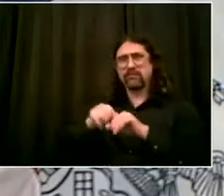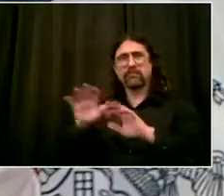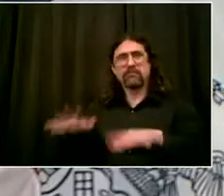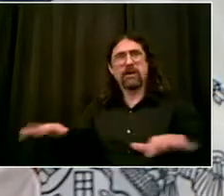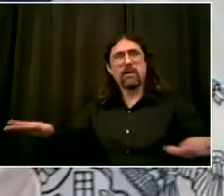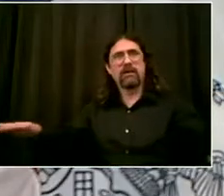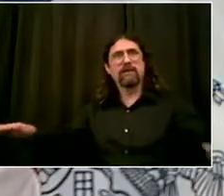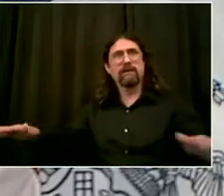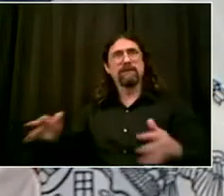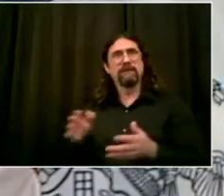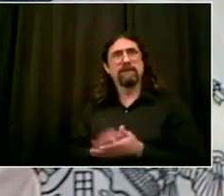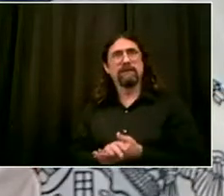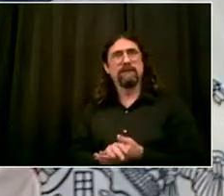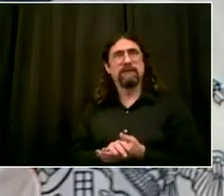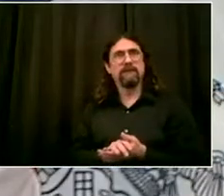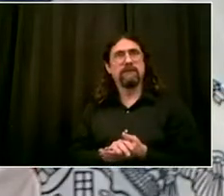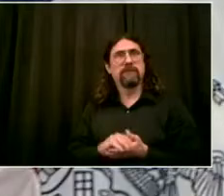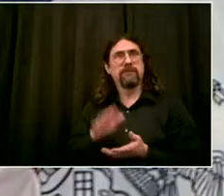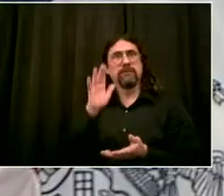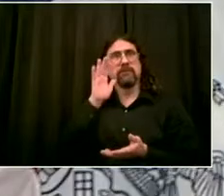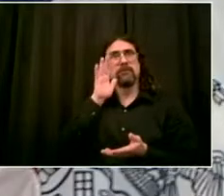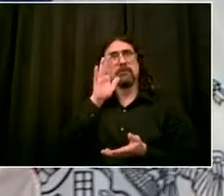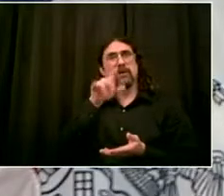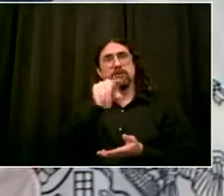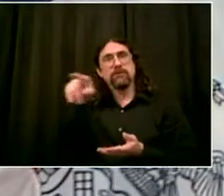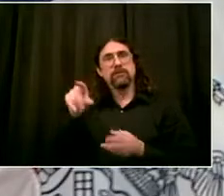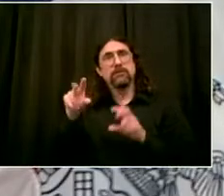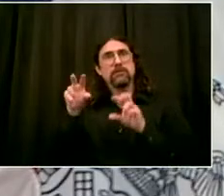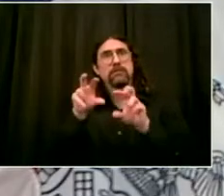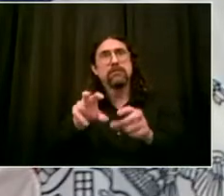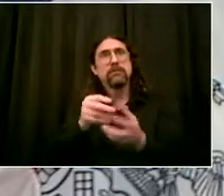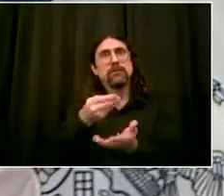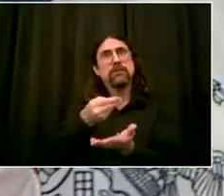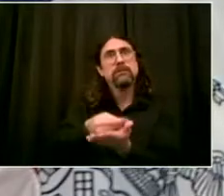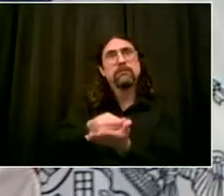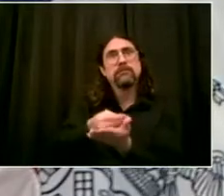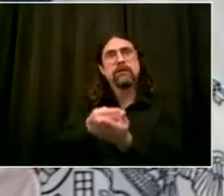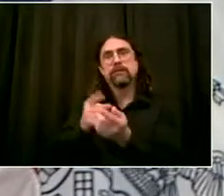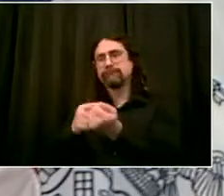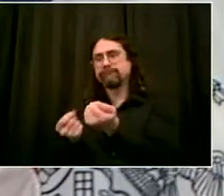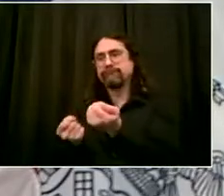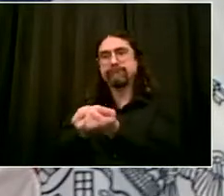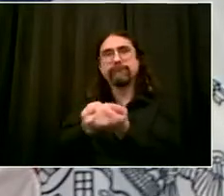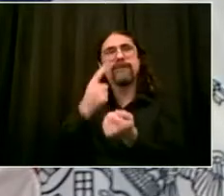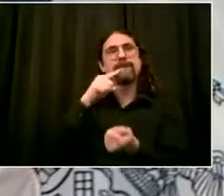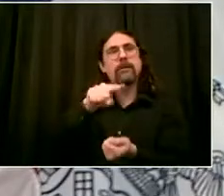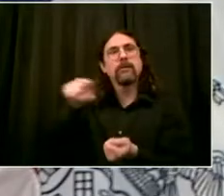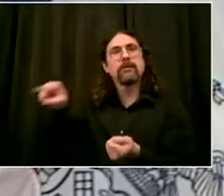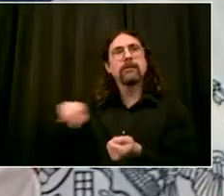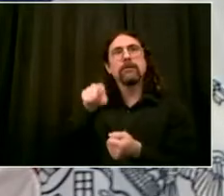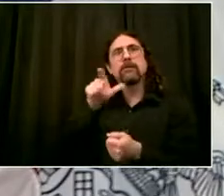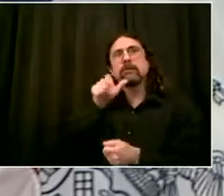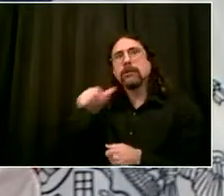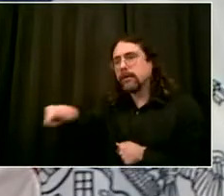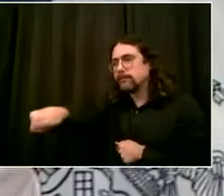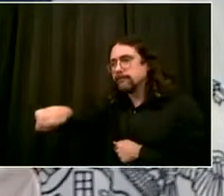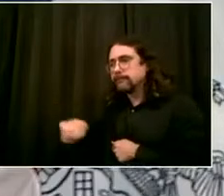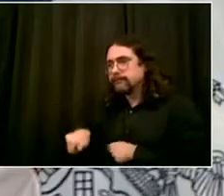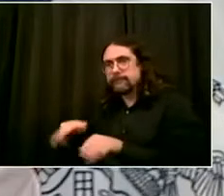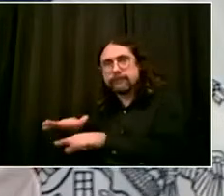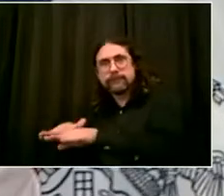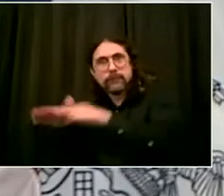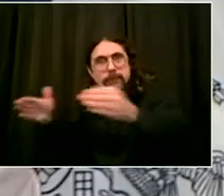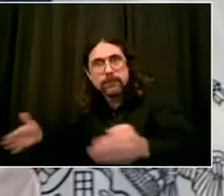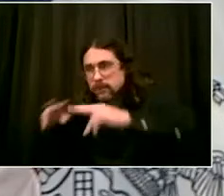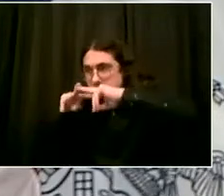the federal government really did step up and help us and I'm very thankful for that but um the sad reality to that